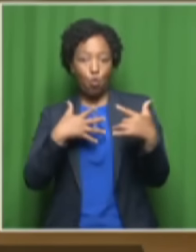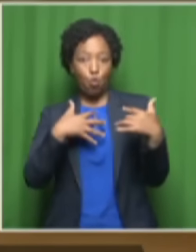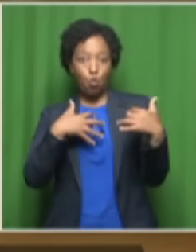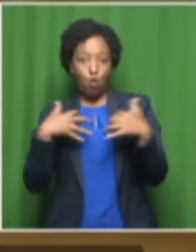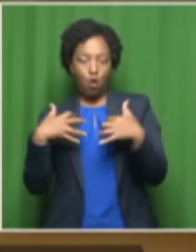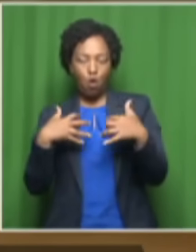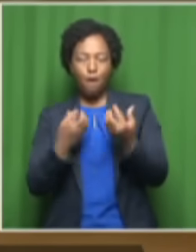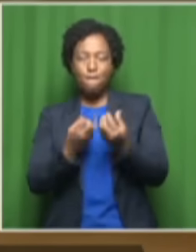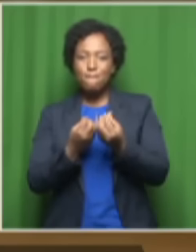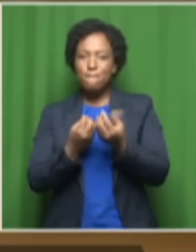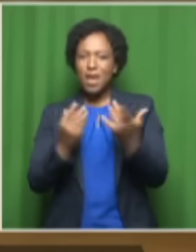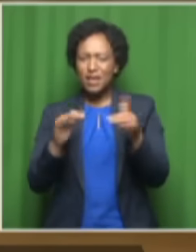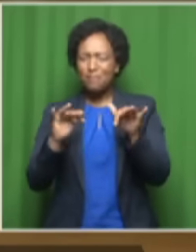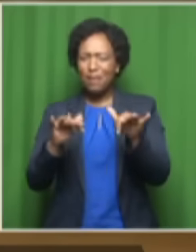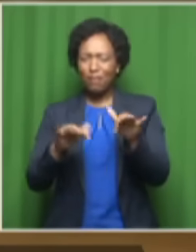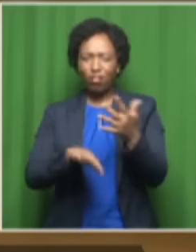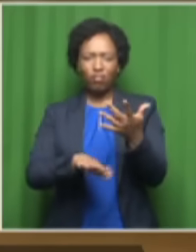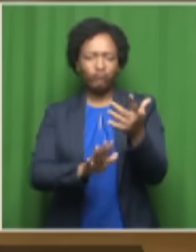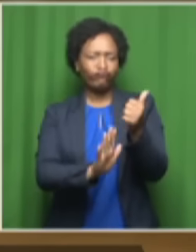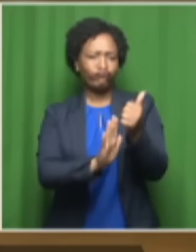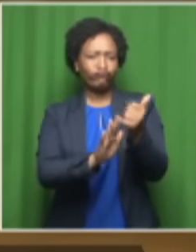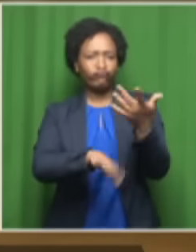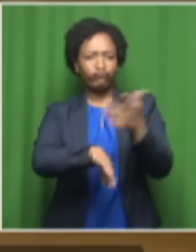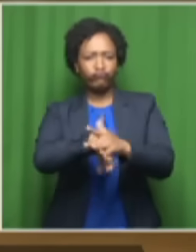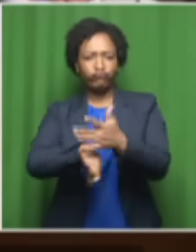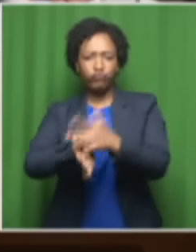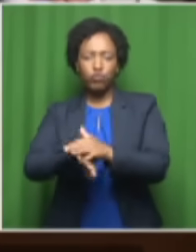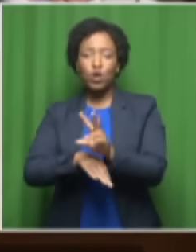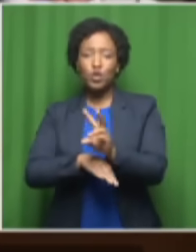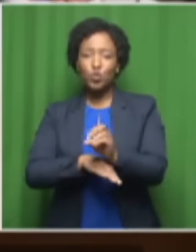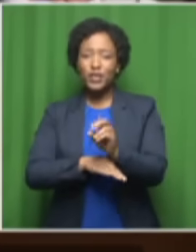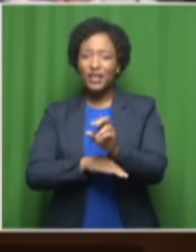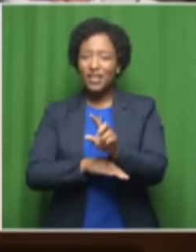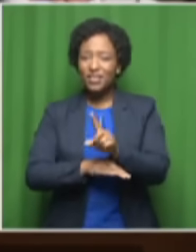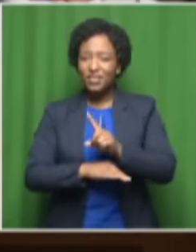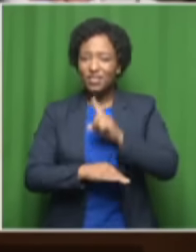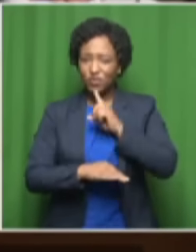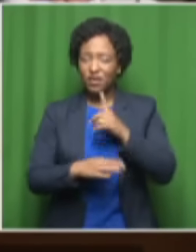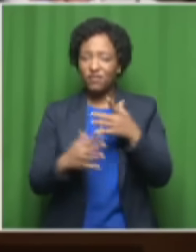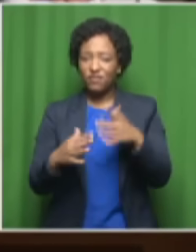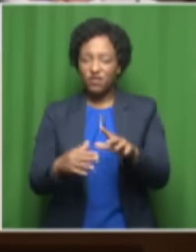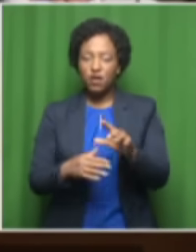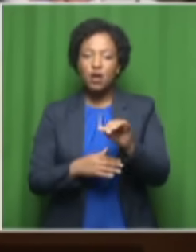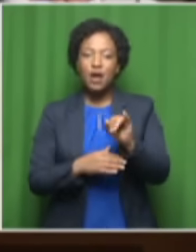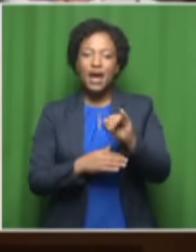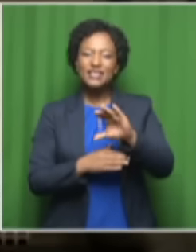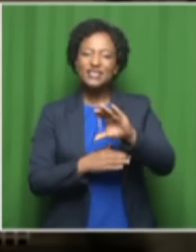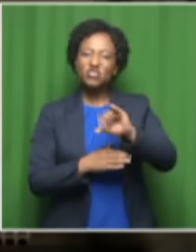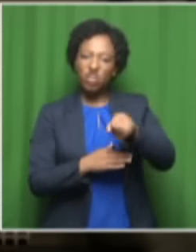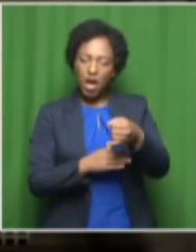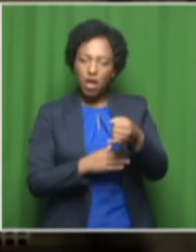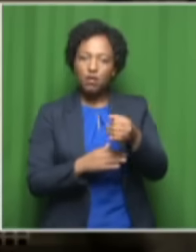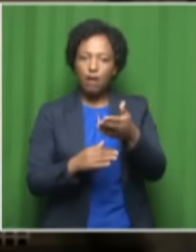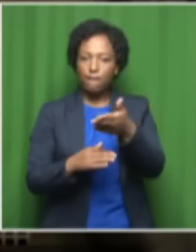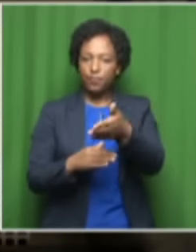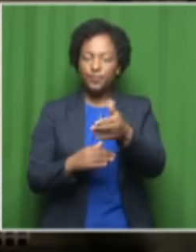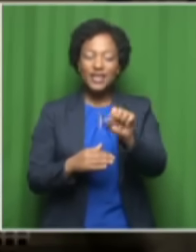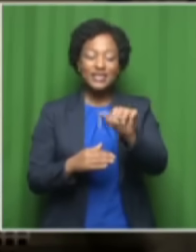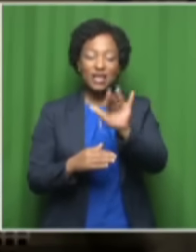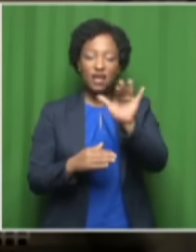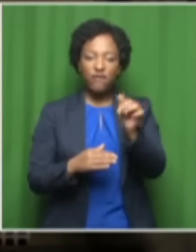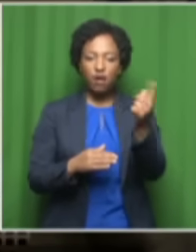and scores displaced. South Africa took Israel to the International Court of Justice, accusing it of carrying out a genocide in